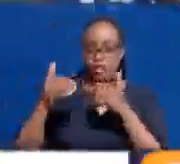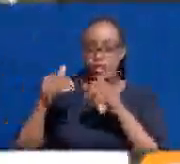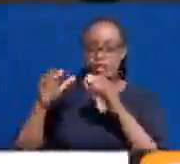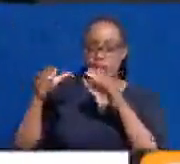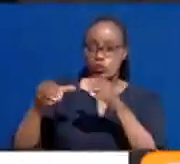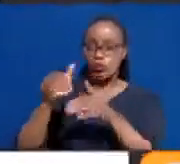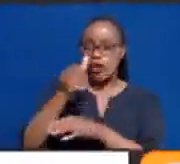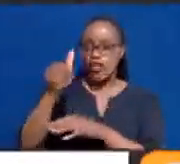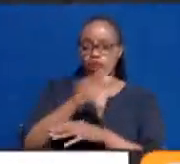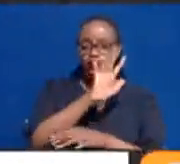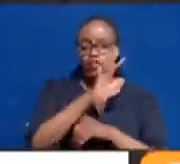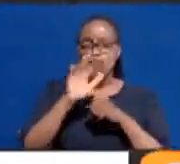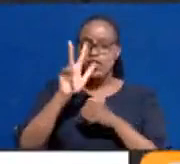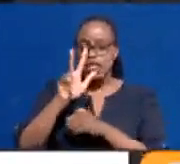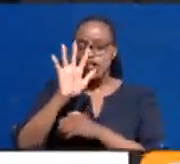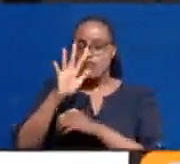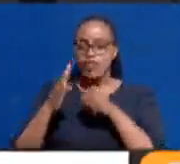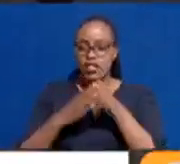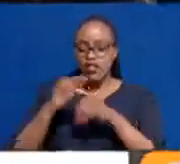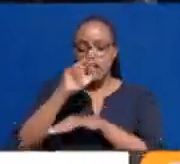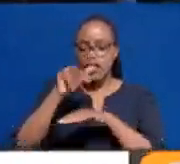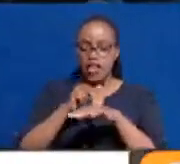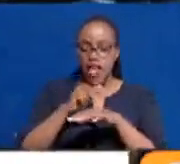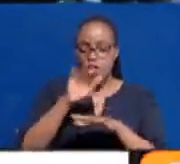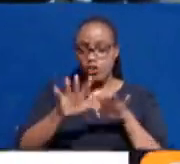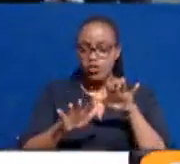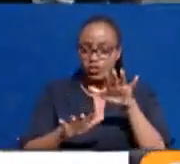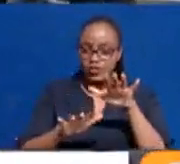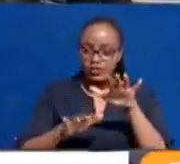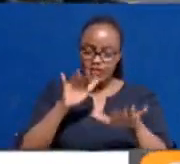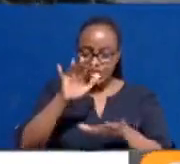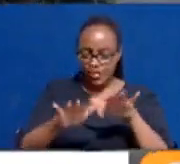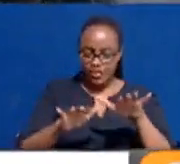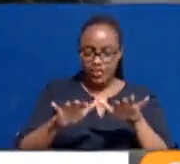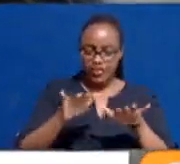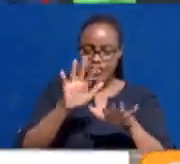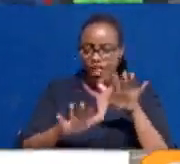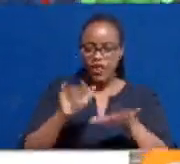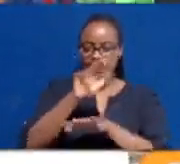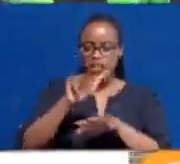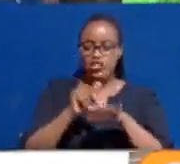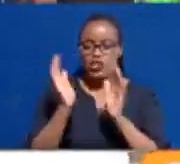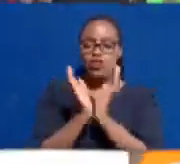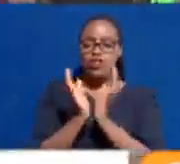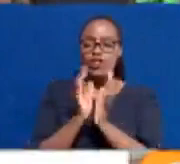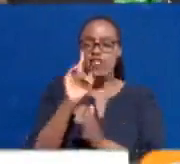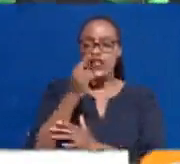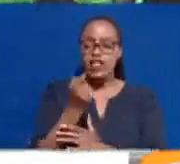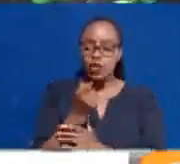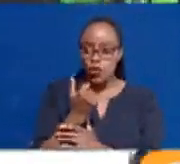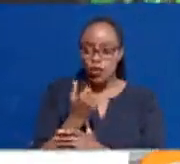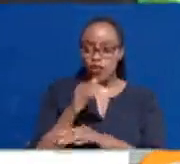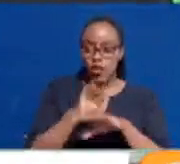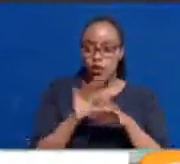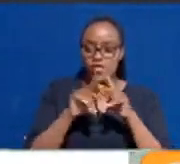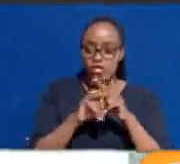them 83-59 at the Nyayo National Stadium. A MAB were 28-11 up in the first quarter after a good start to the game.